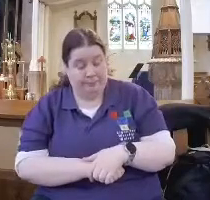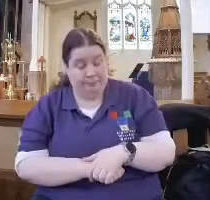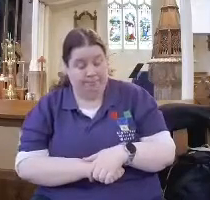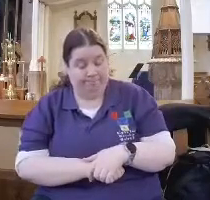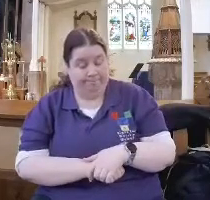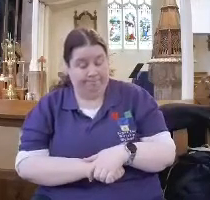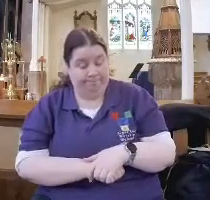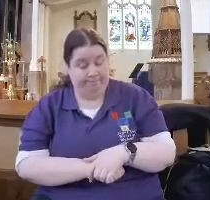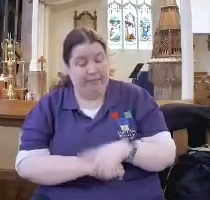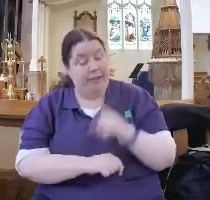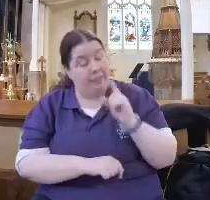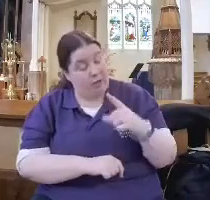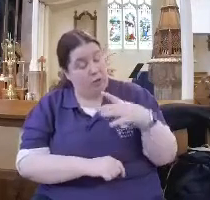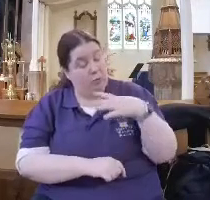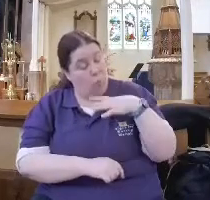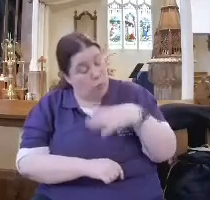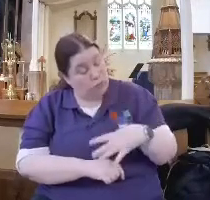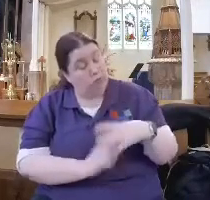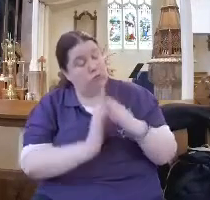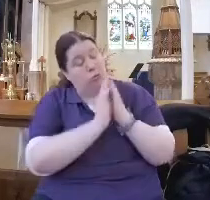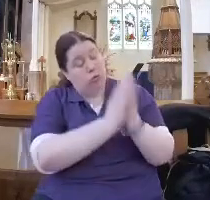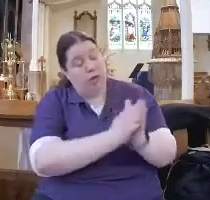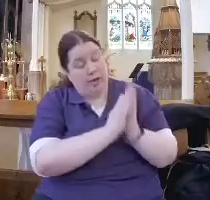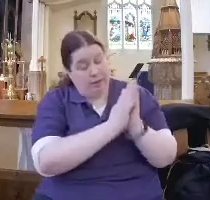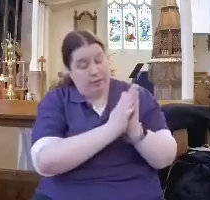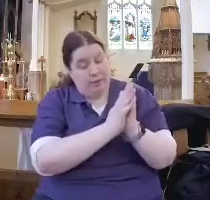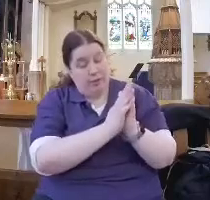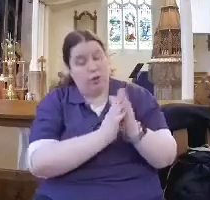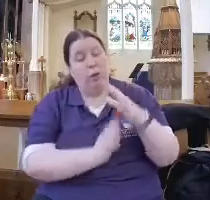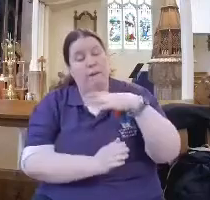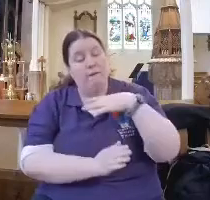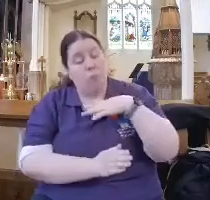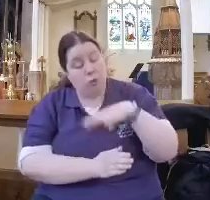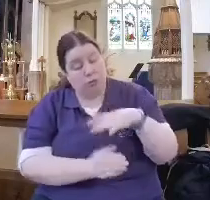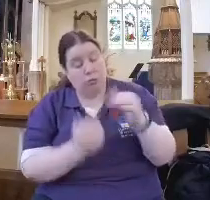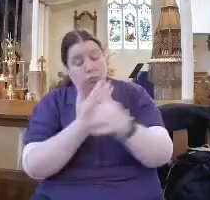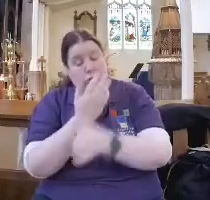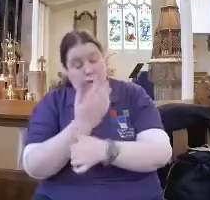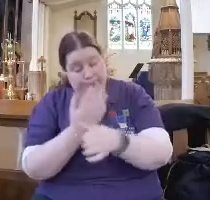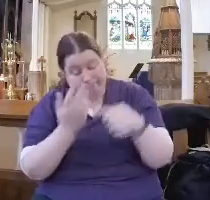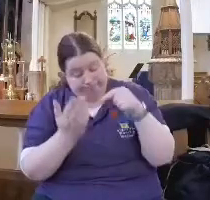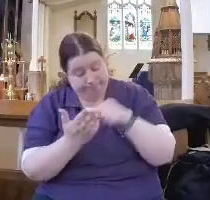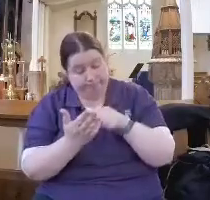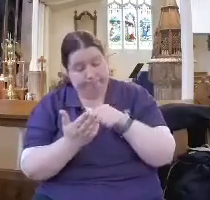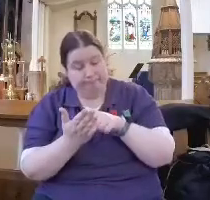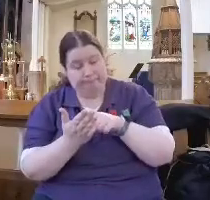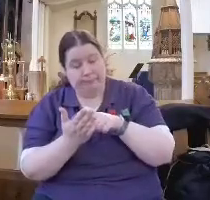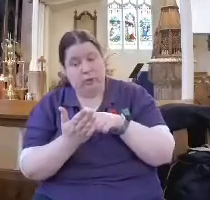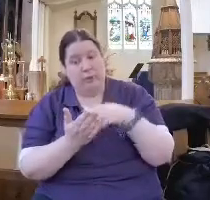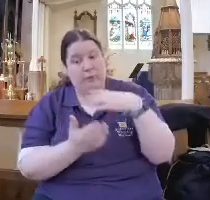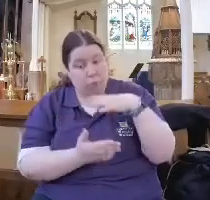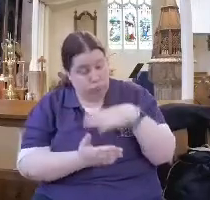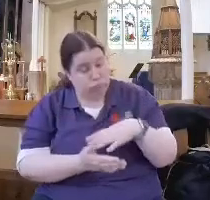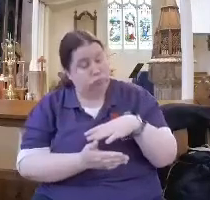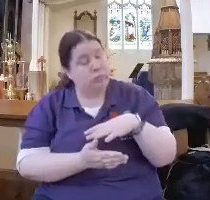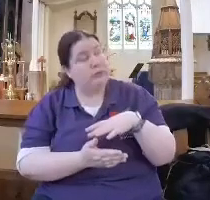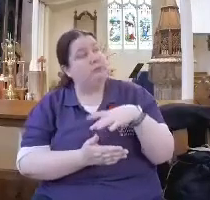And then you'll have a desire to pray. You'll have a desire to study his word. You'll have a desire to work for him, and so